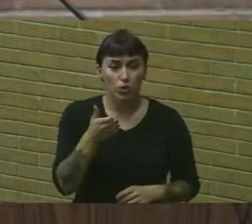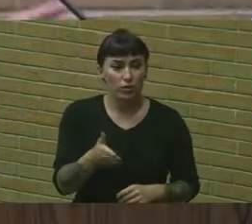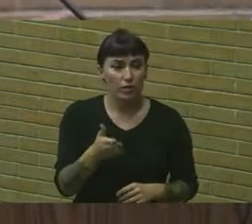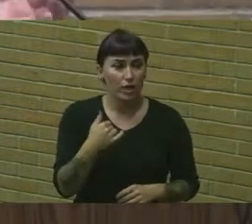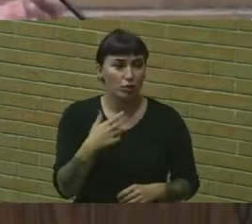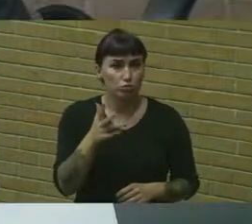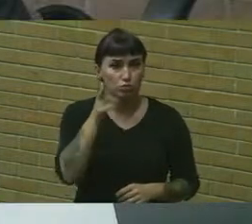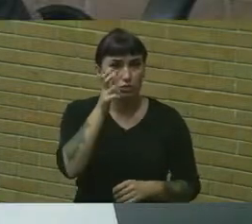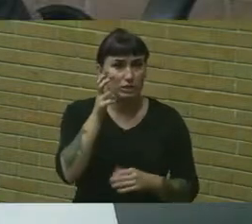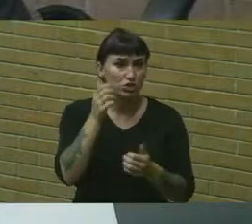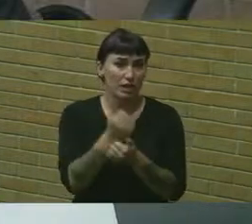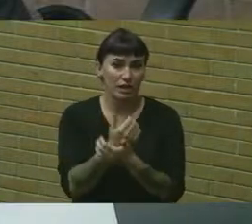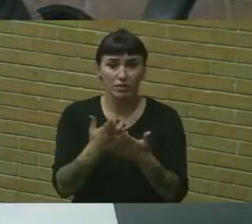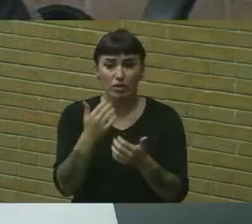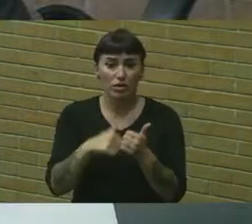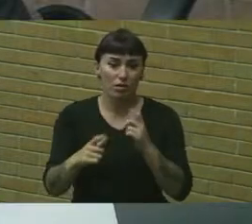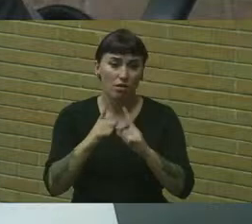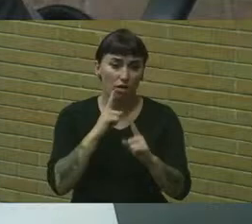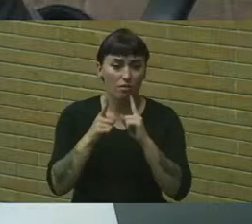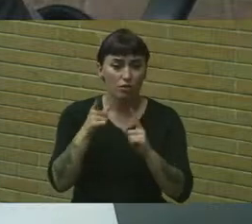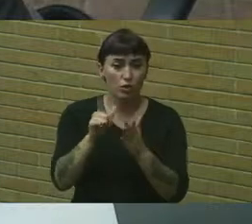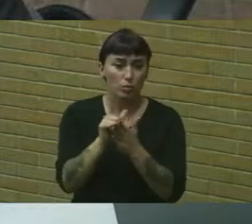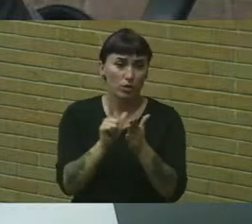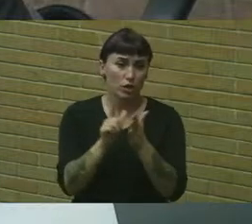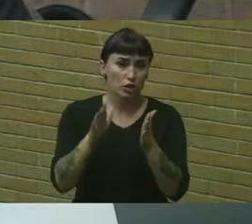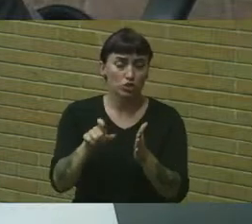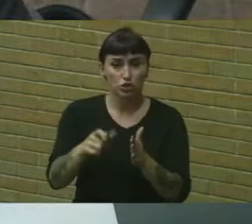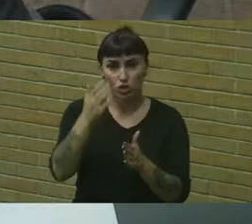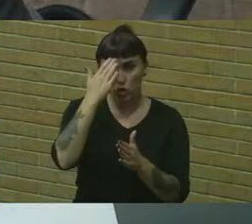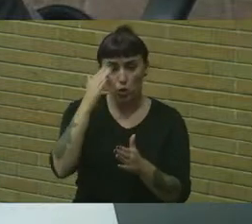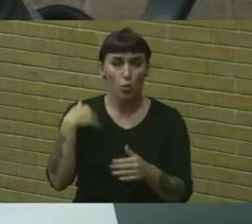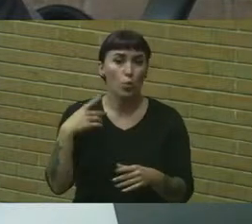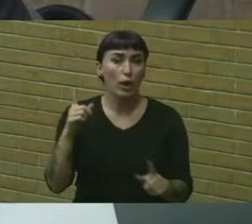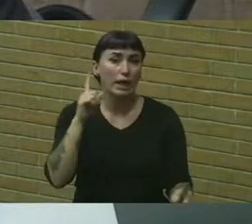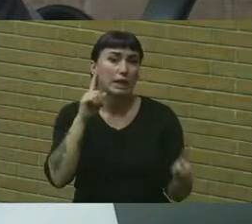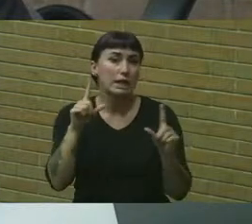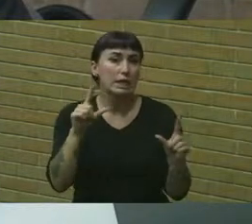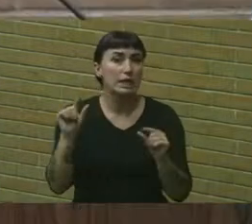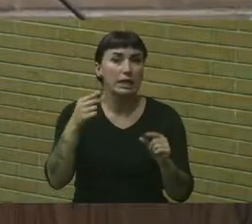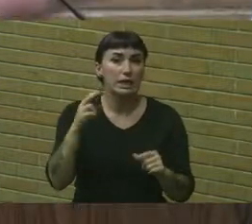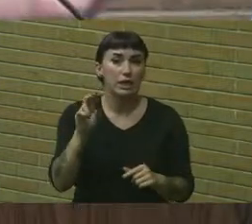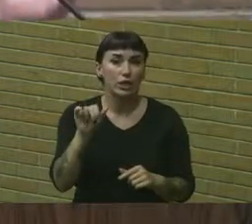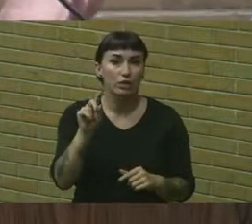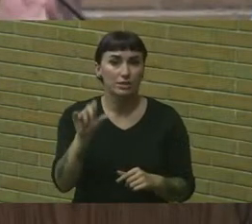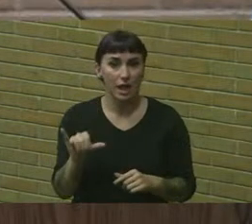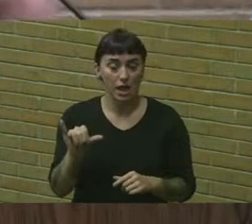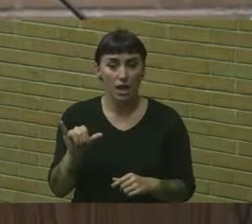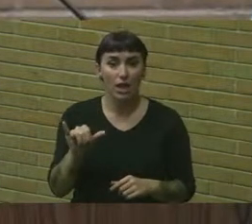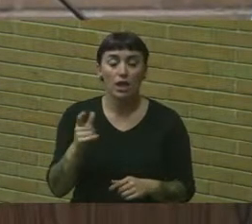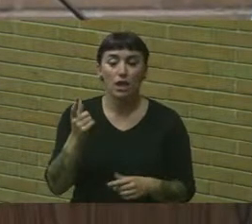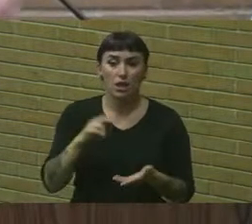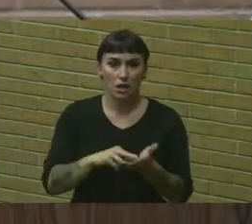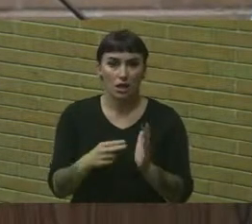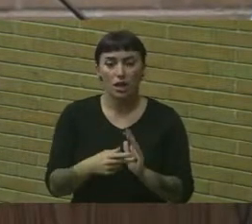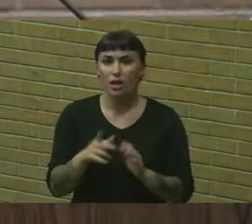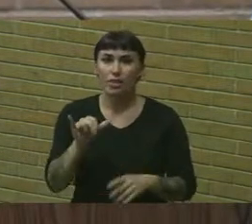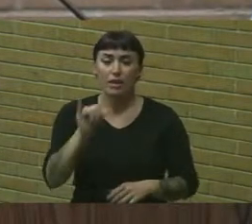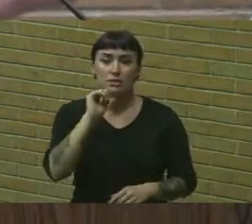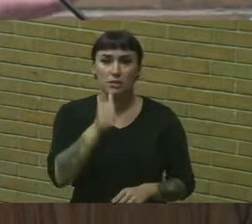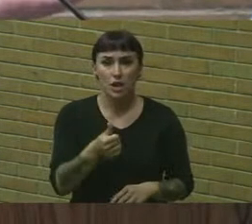or any conversations. You being an attorney should know what hearsay is. And hearsay is